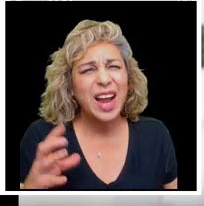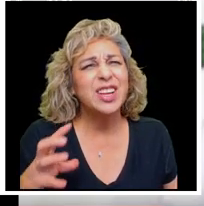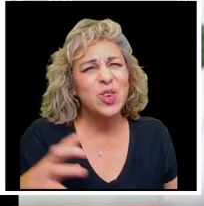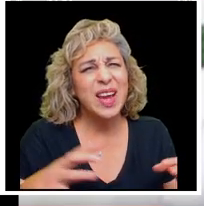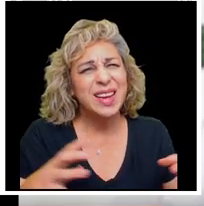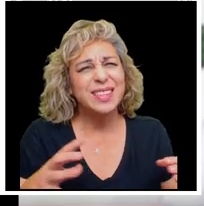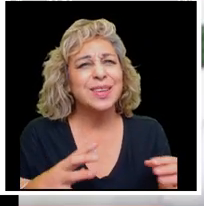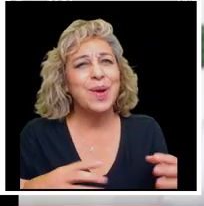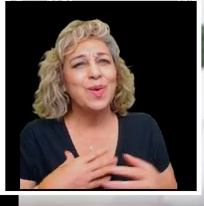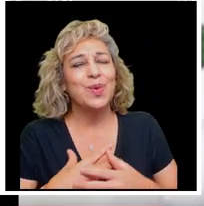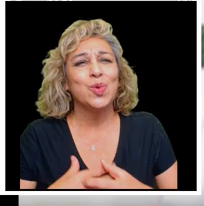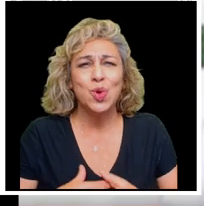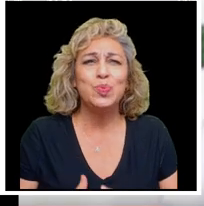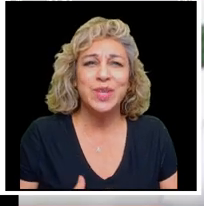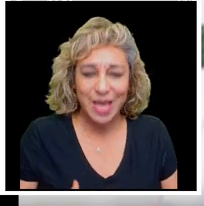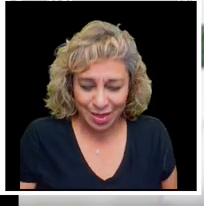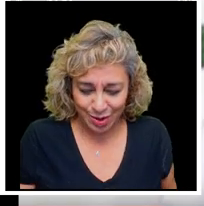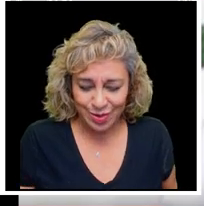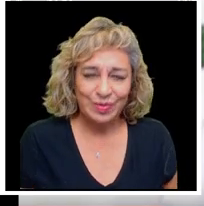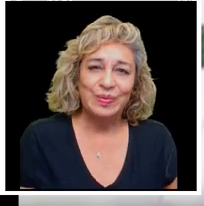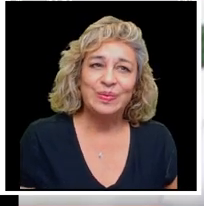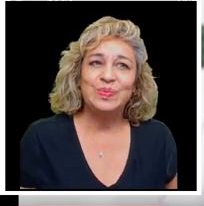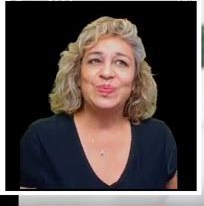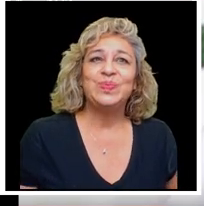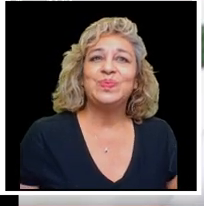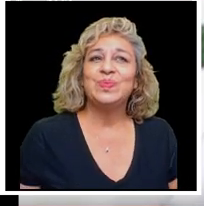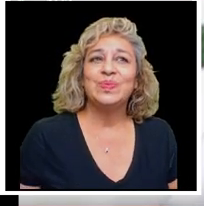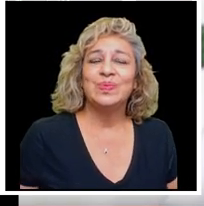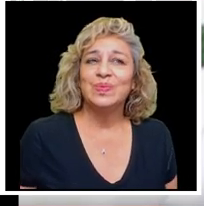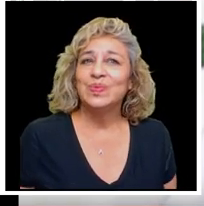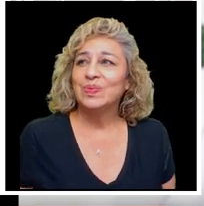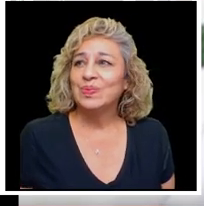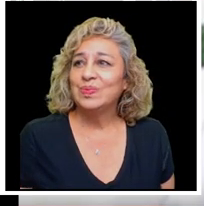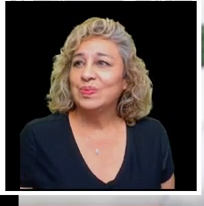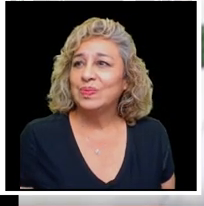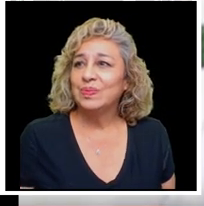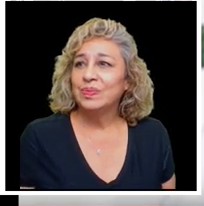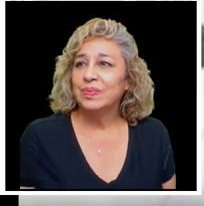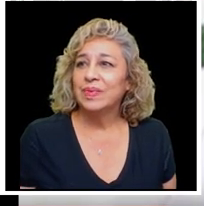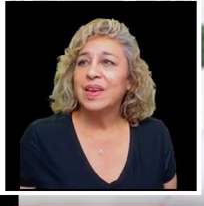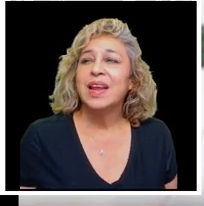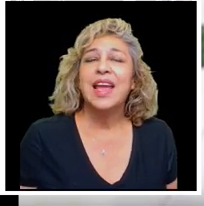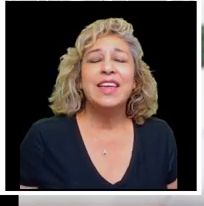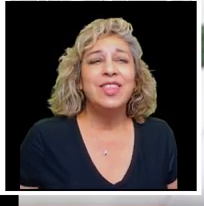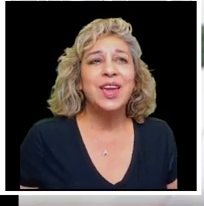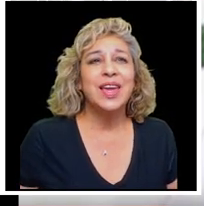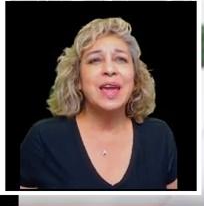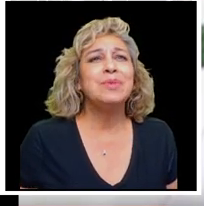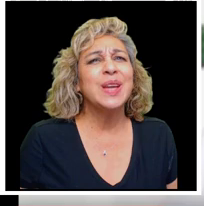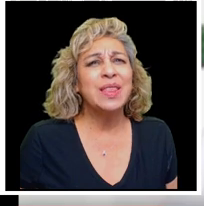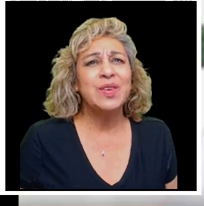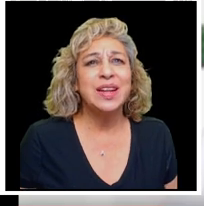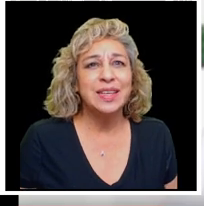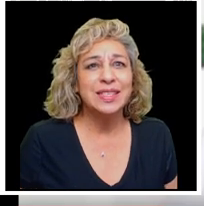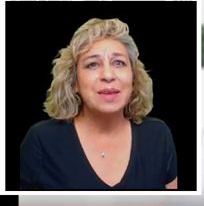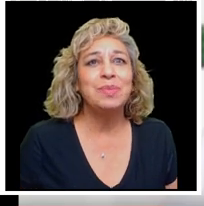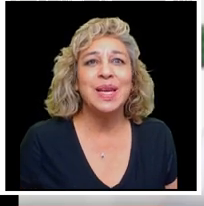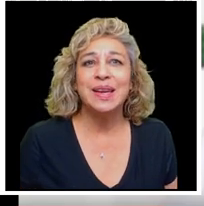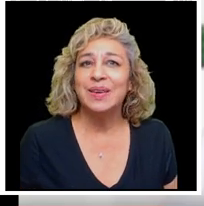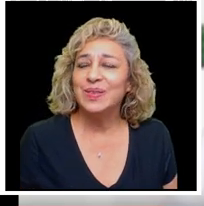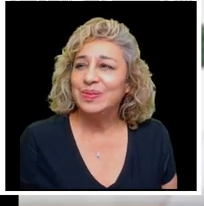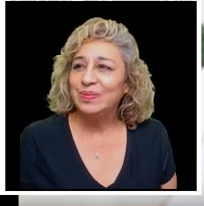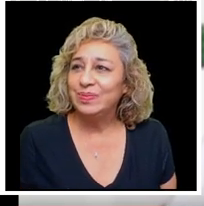got United somehow group together and they came together in an